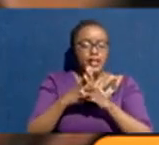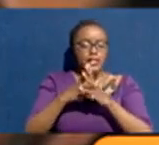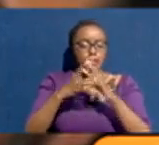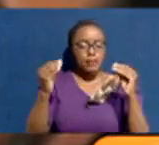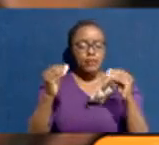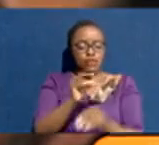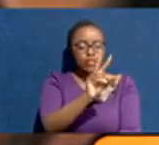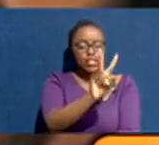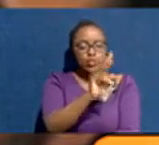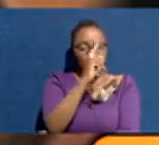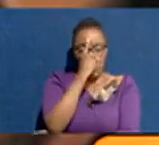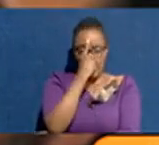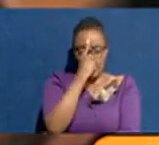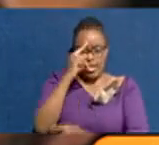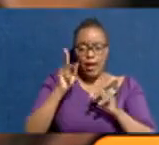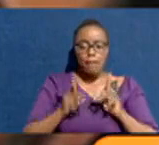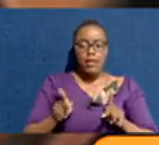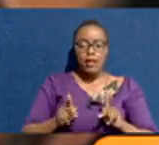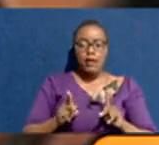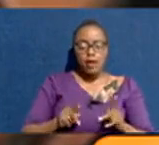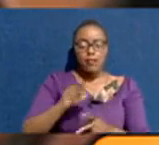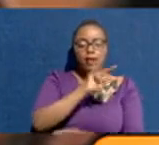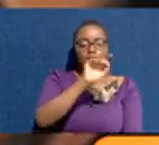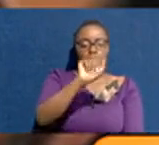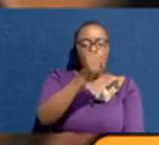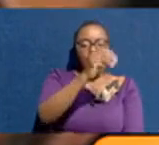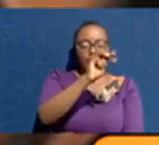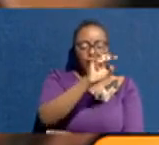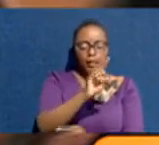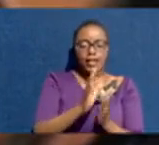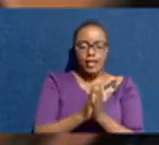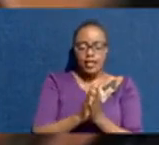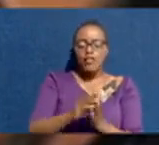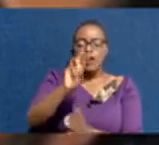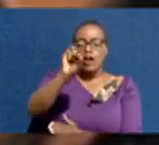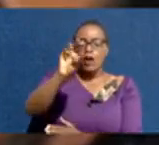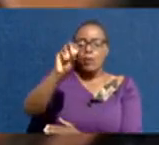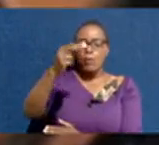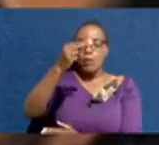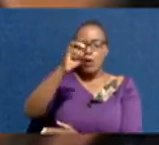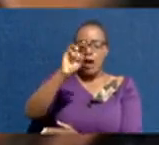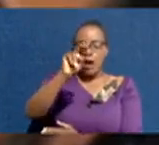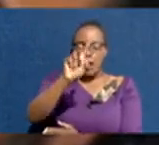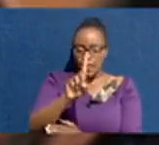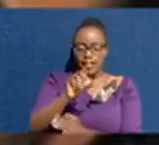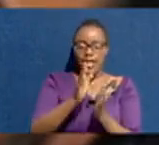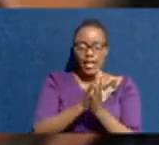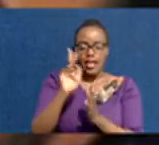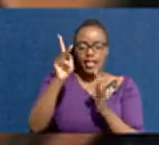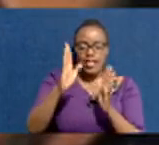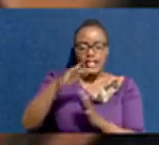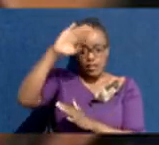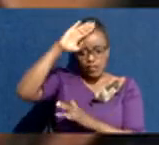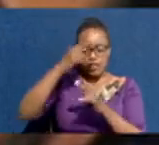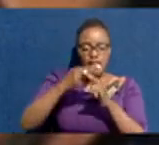disappearance of two Indian nationals, Zulfikar Ahmed Khan and Mohammed Zaid Kidwai, and a Kenyan taxi driver,